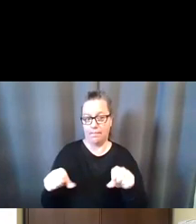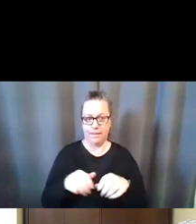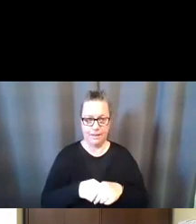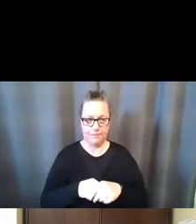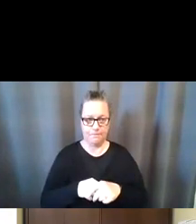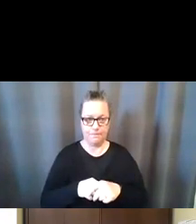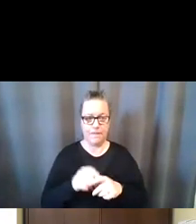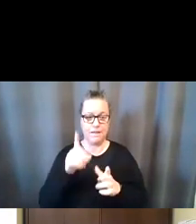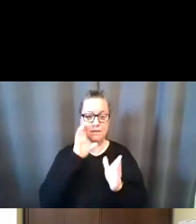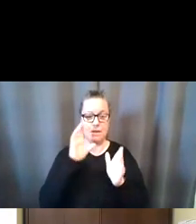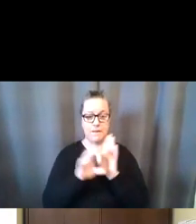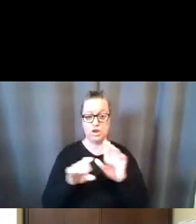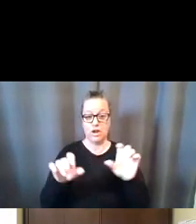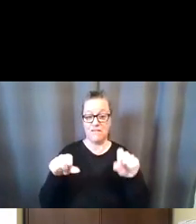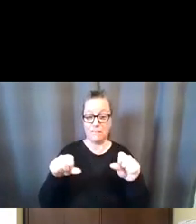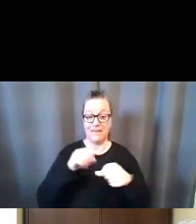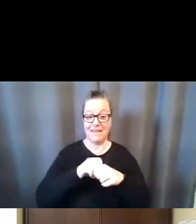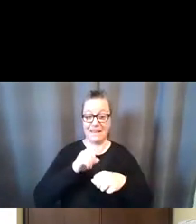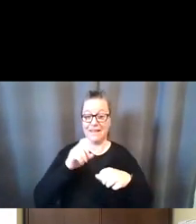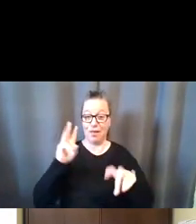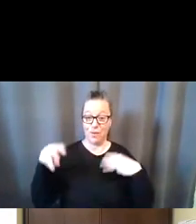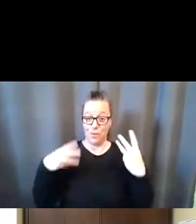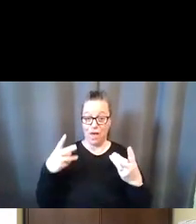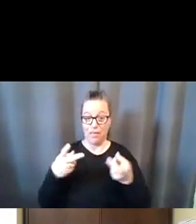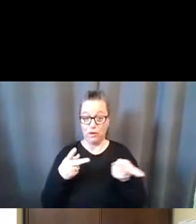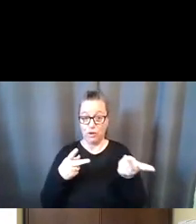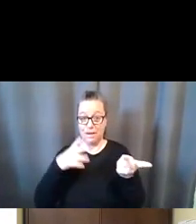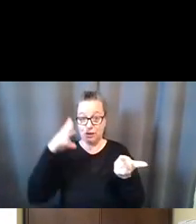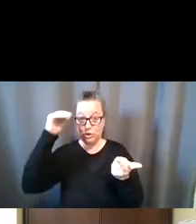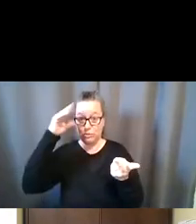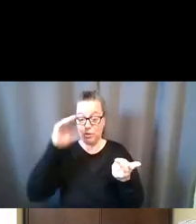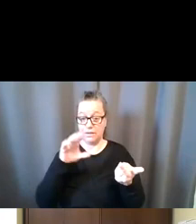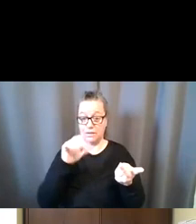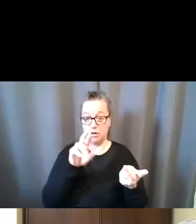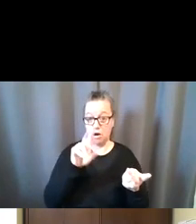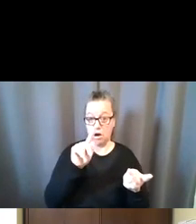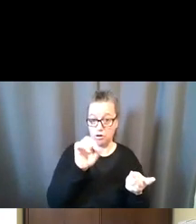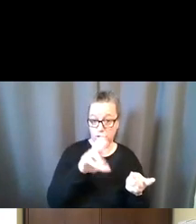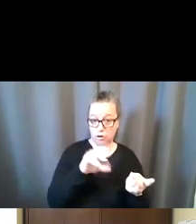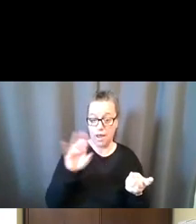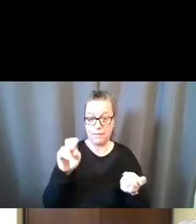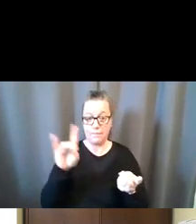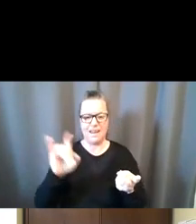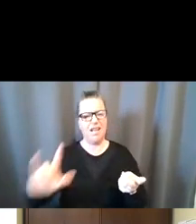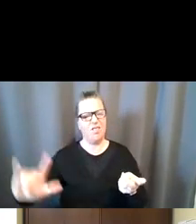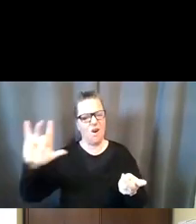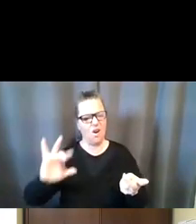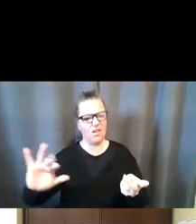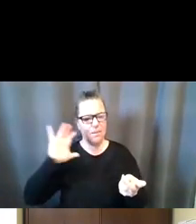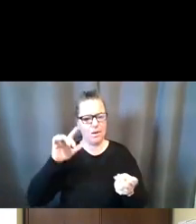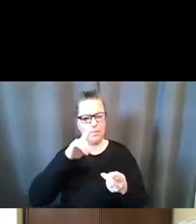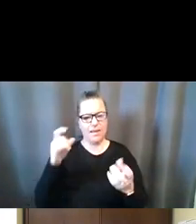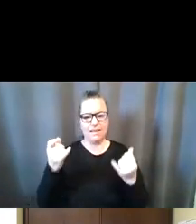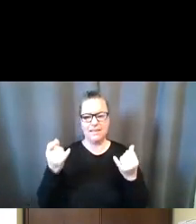Here is a picture of ability in the wild. Those are my two boys, Carter and Benny. This is a long time ago because they are